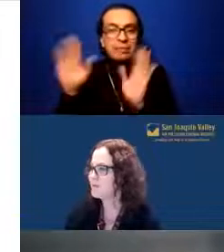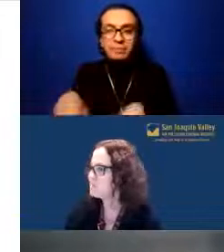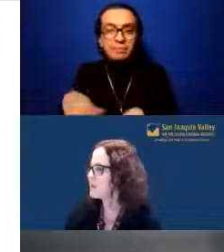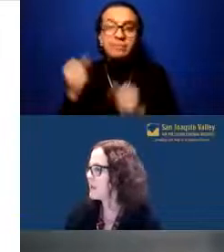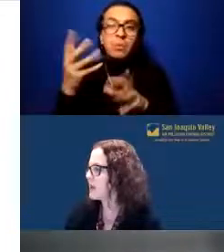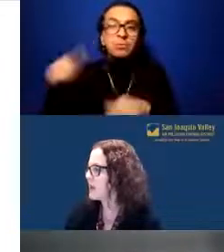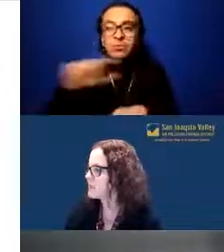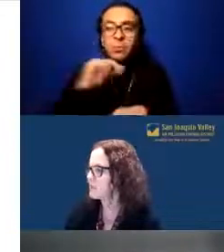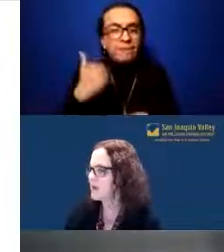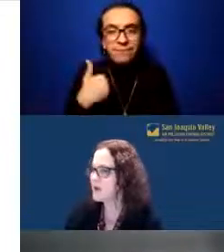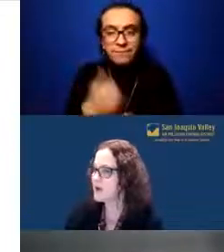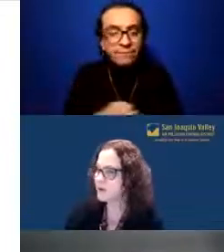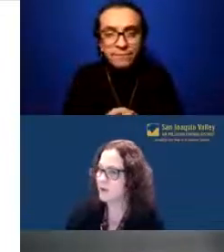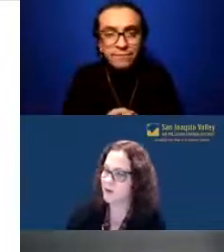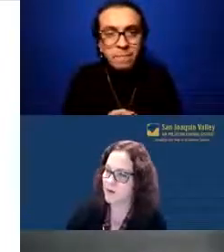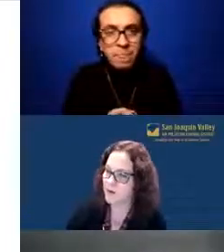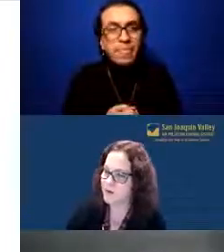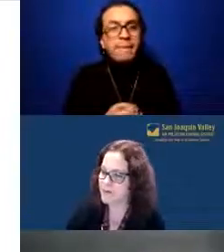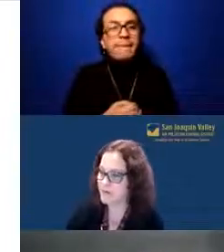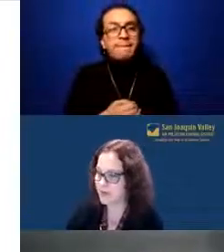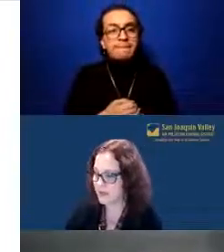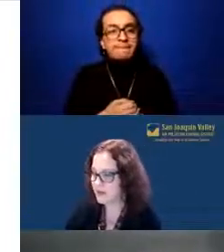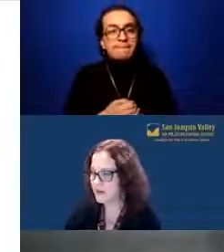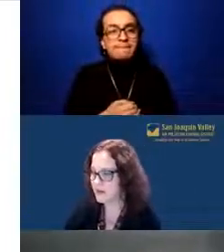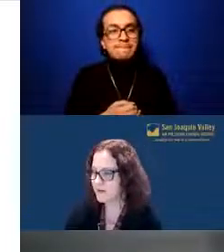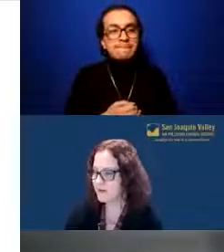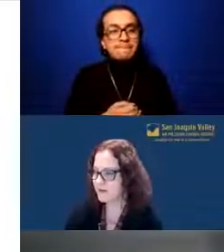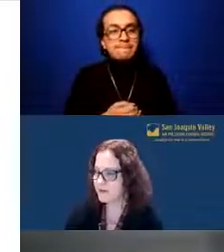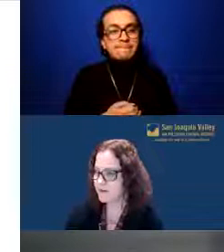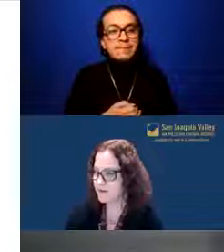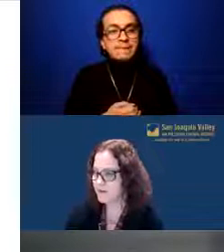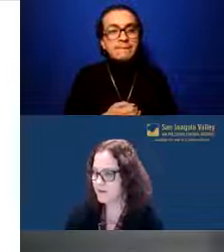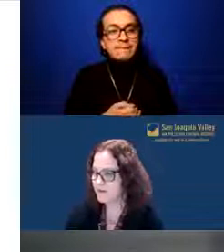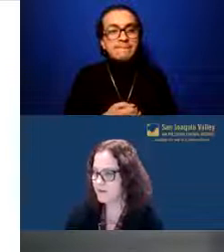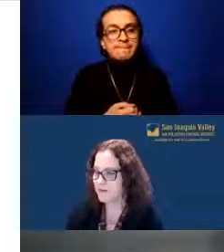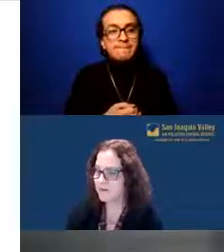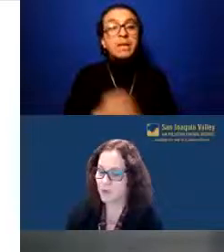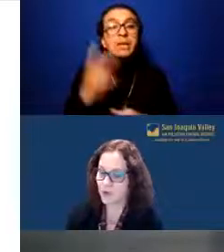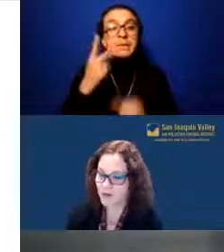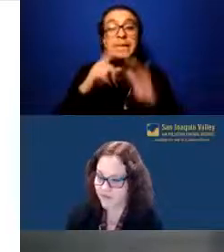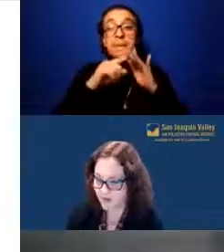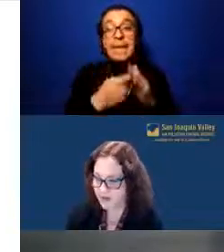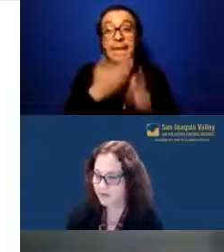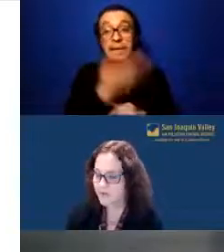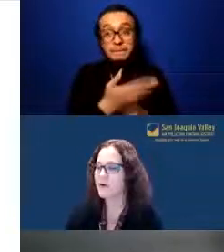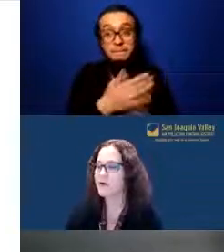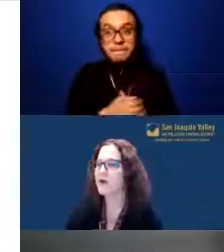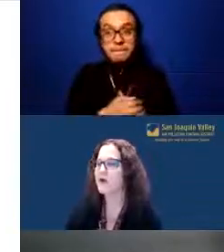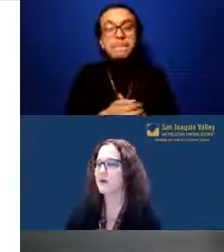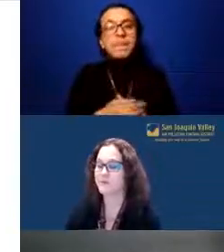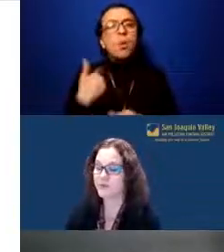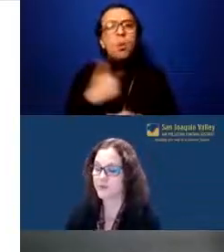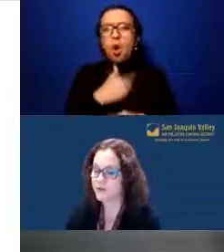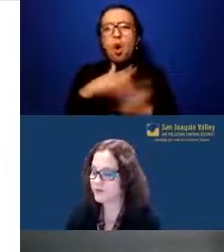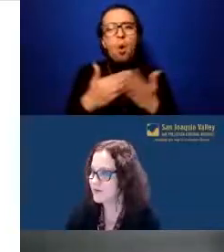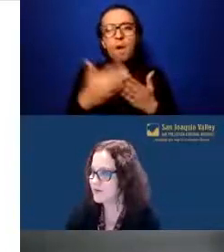people. So I'm going to go all the way back to the beginning to these 2 buttons. We're all fairly familiar now, and